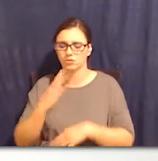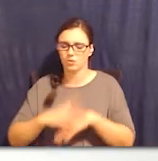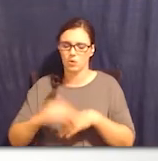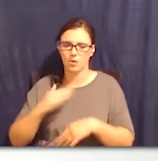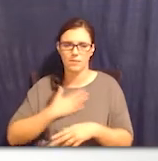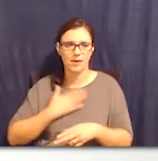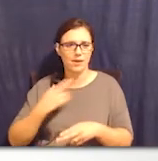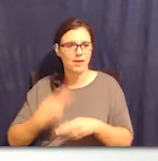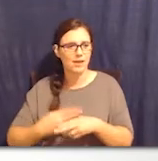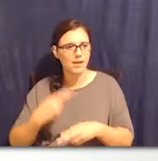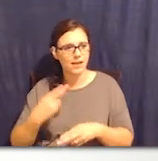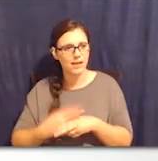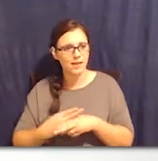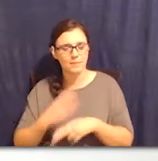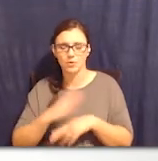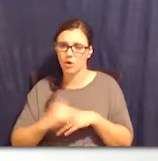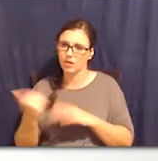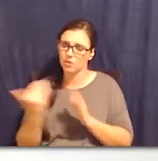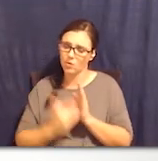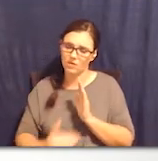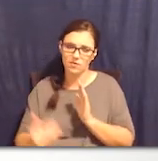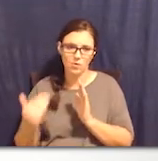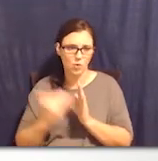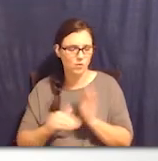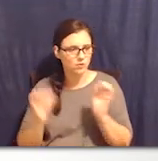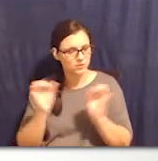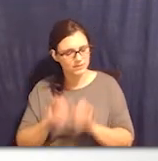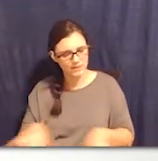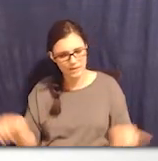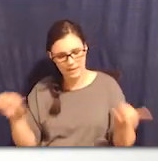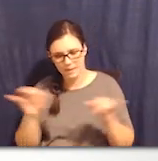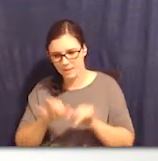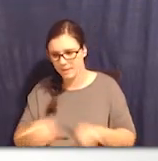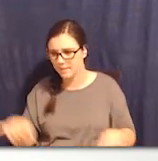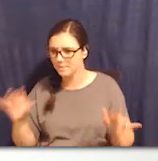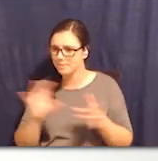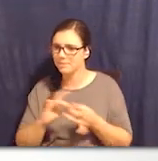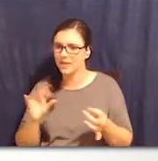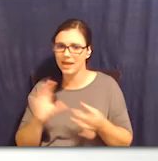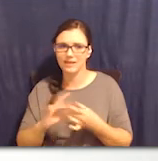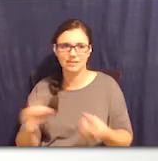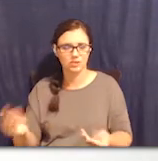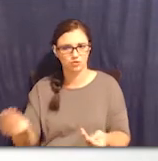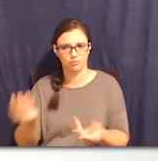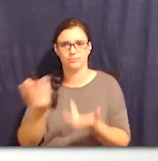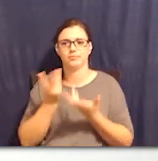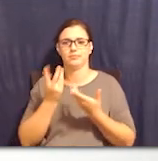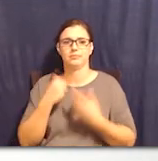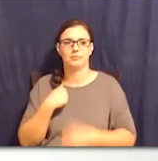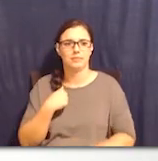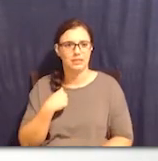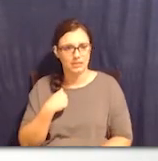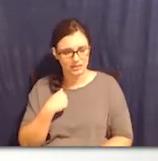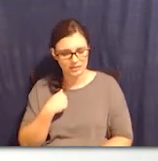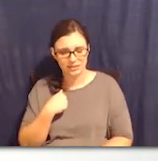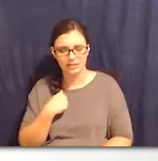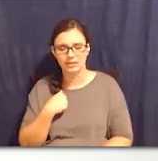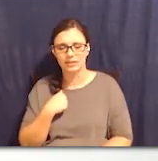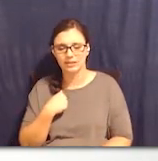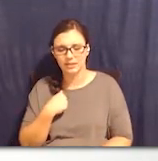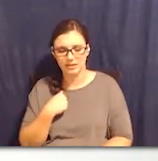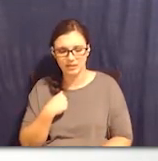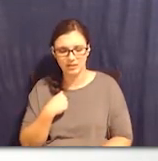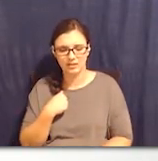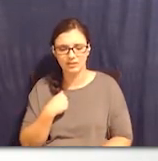light, hearing voices calling out my name, calling over and again the same message